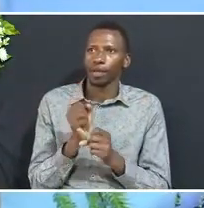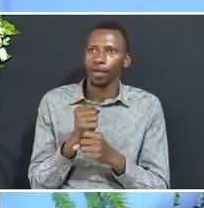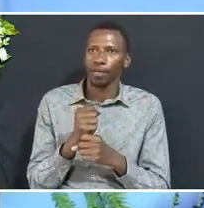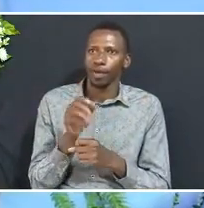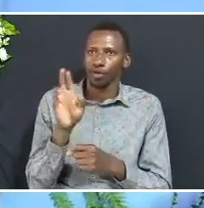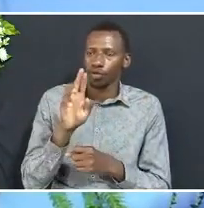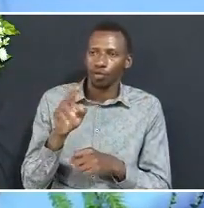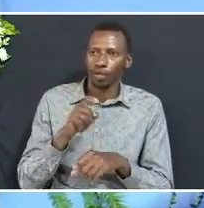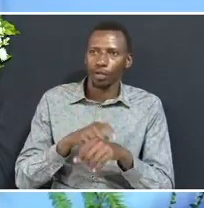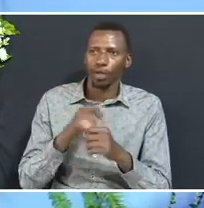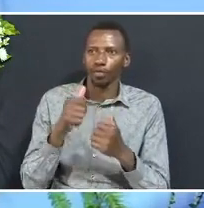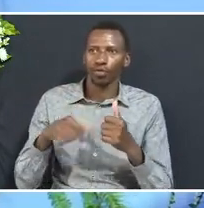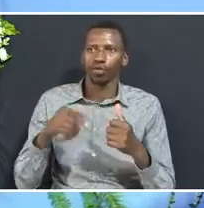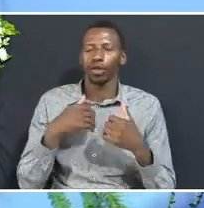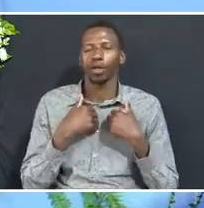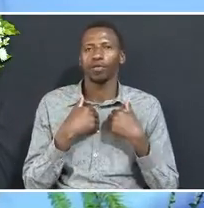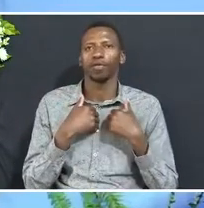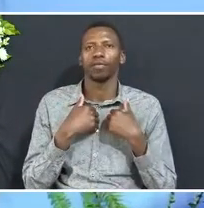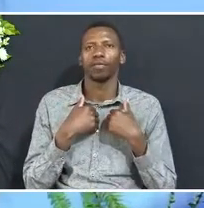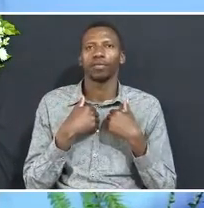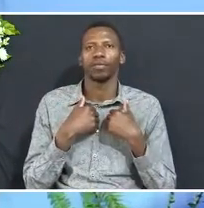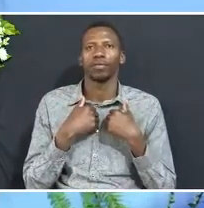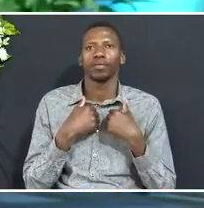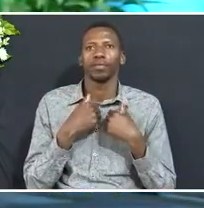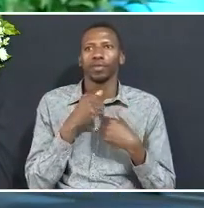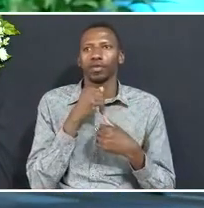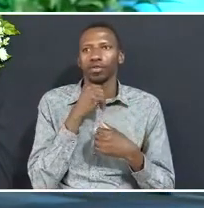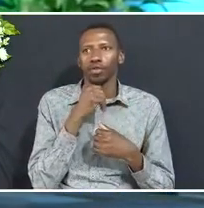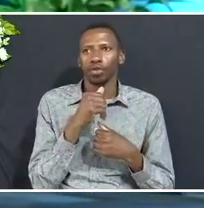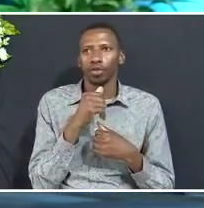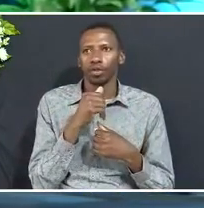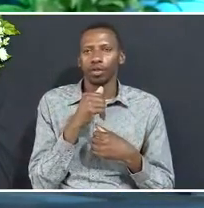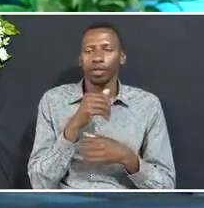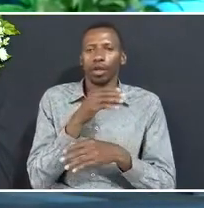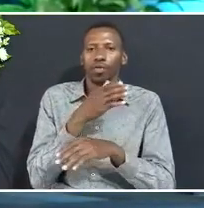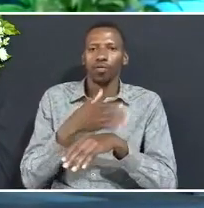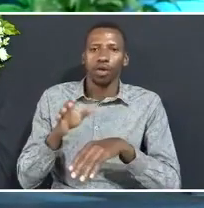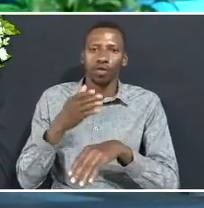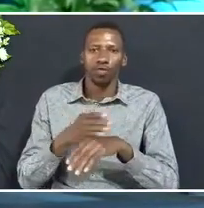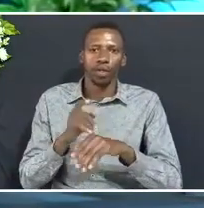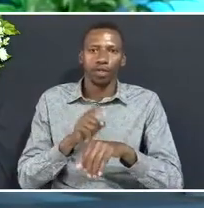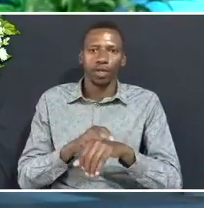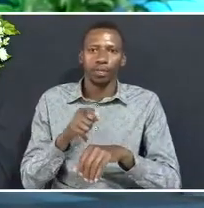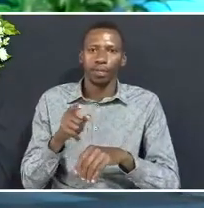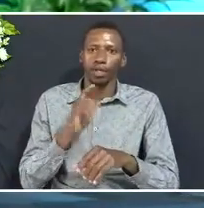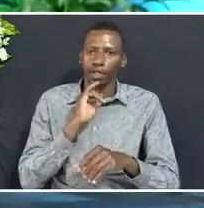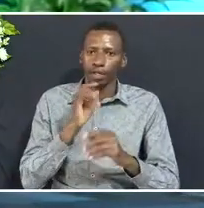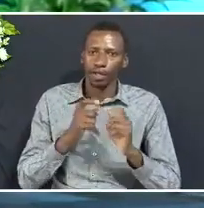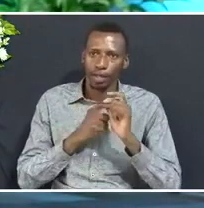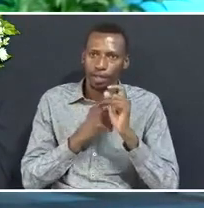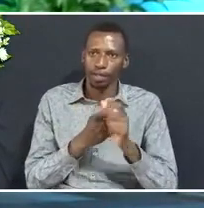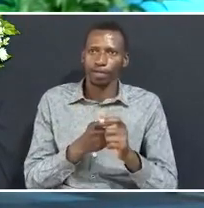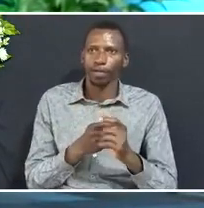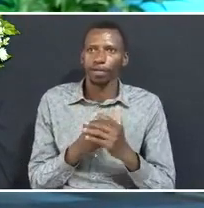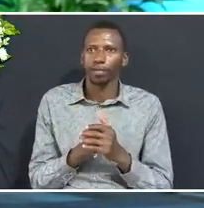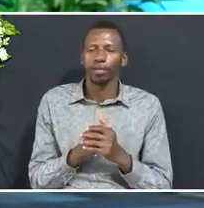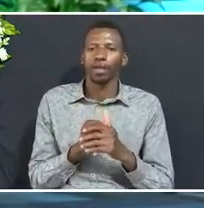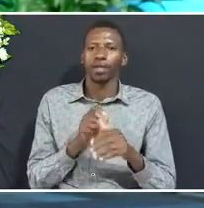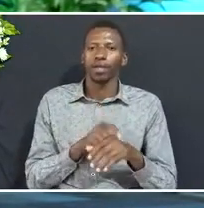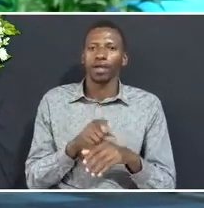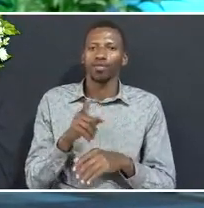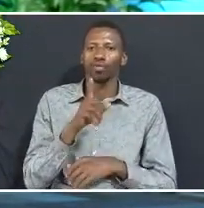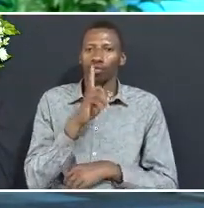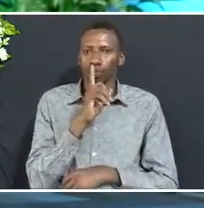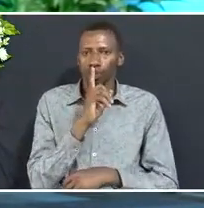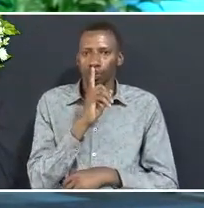the time we have. Don't mishandle the time we have been given. It's a gift. So when you keep